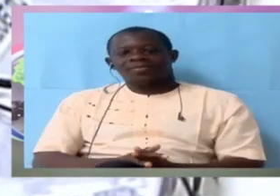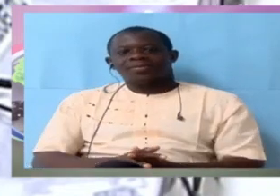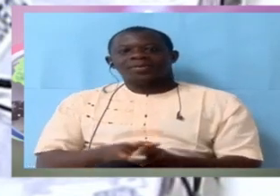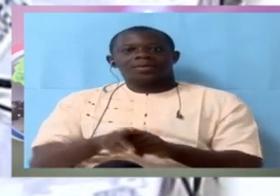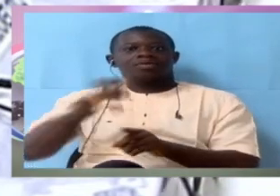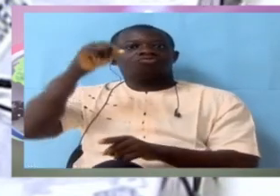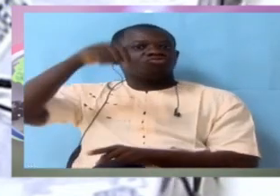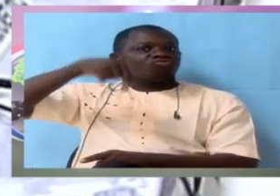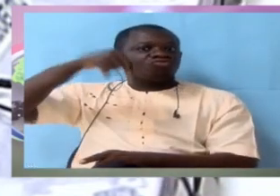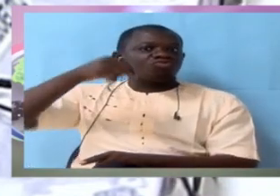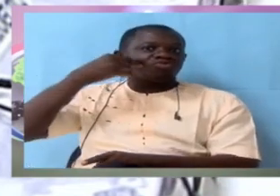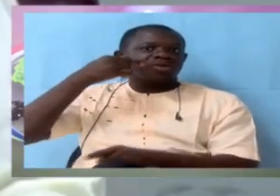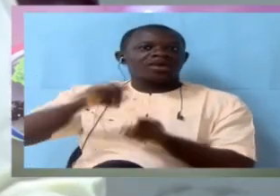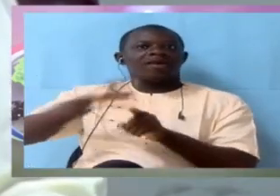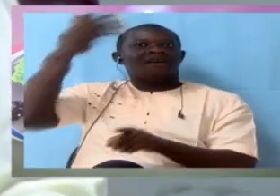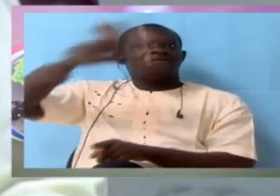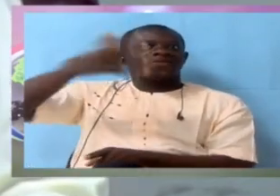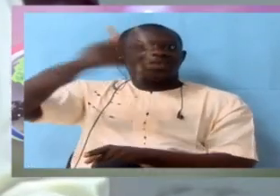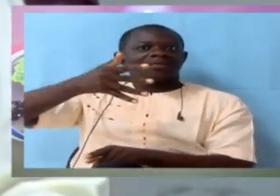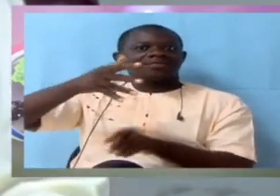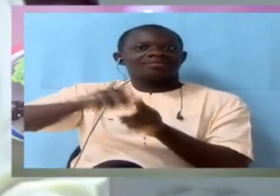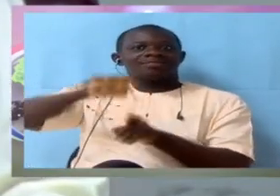This is the 15th anniversary of that occasion.